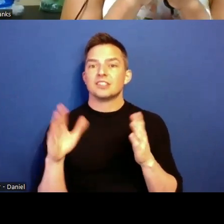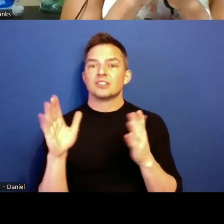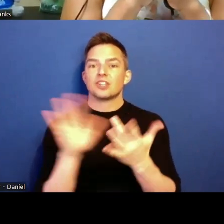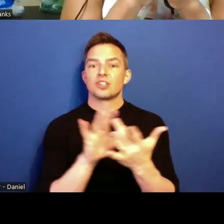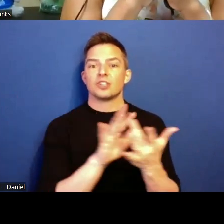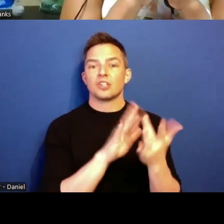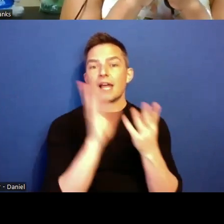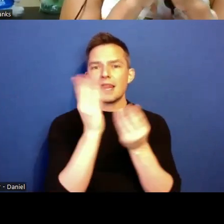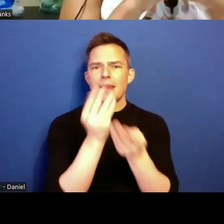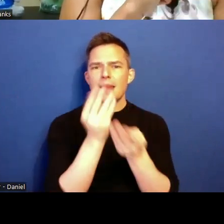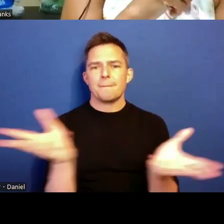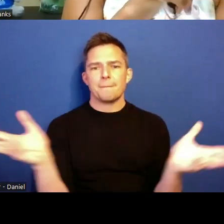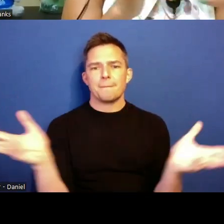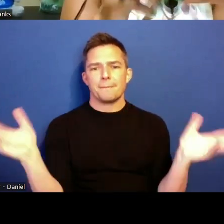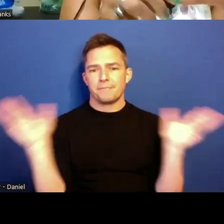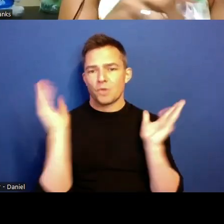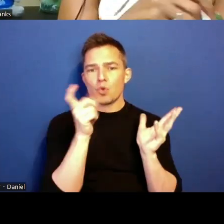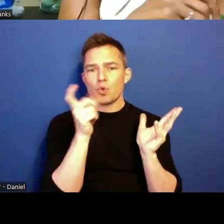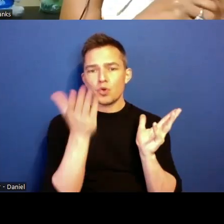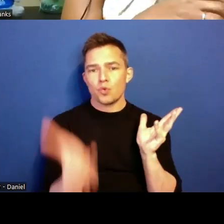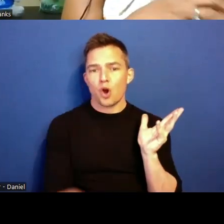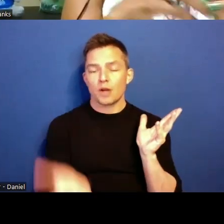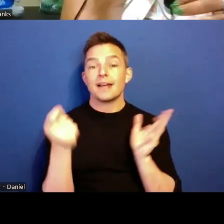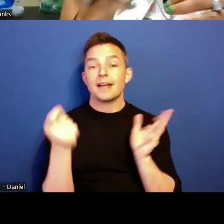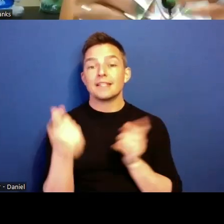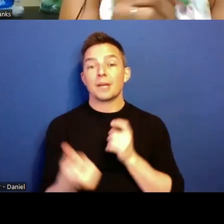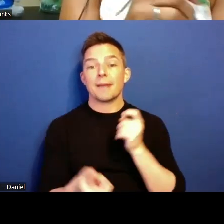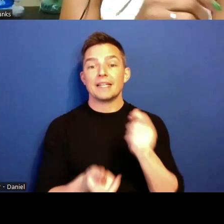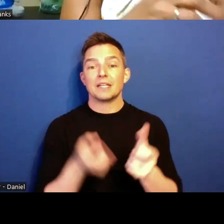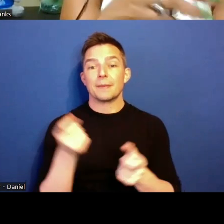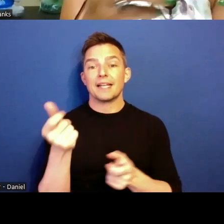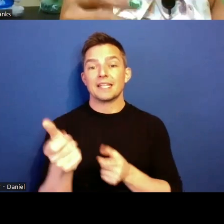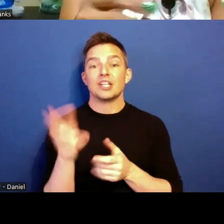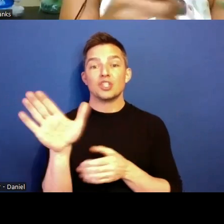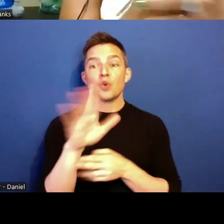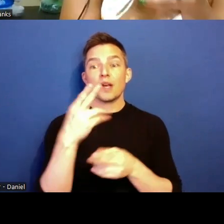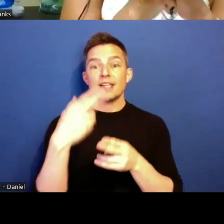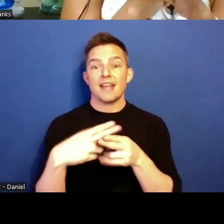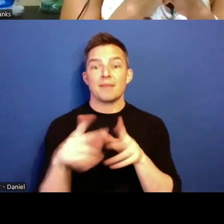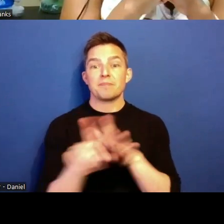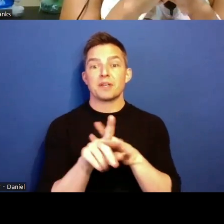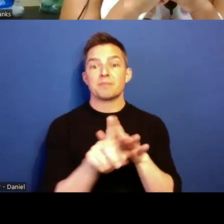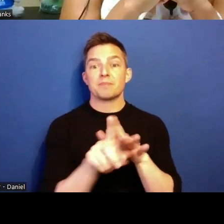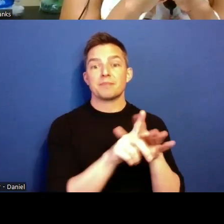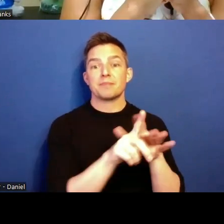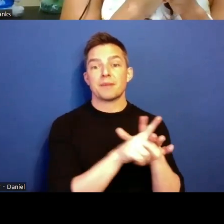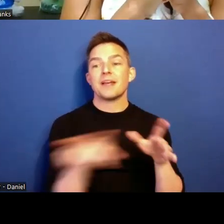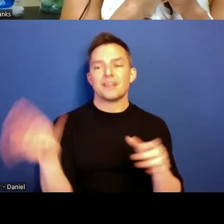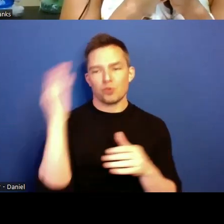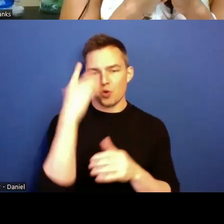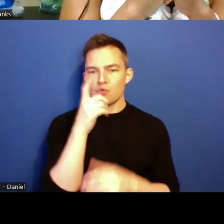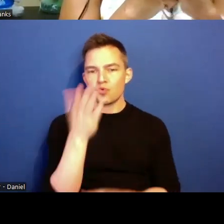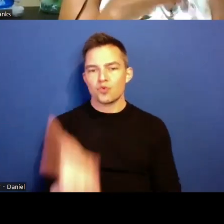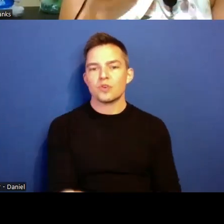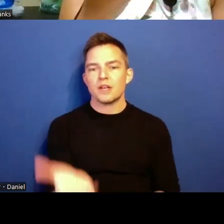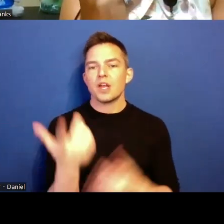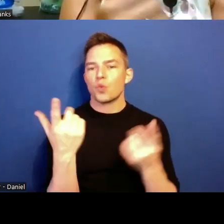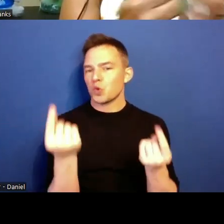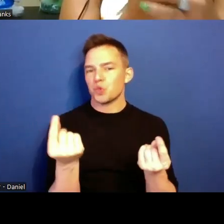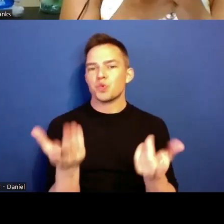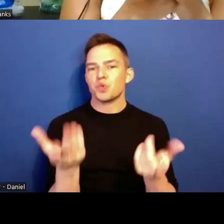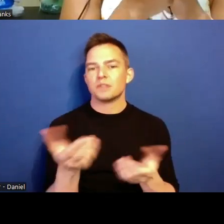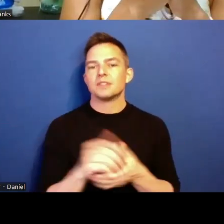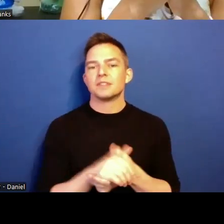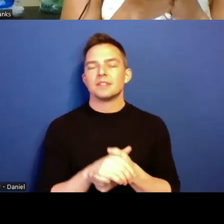are. Little by little, your name, they will know who you are and what you do. And